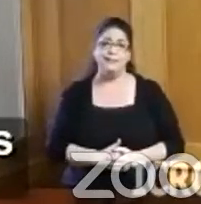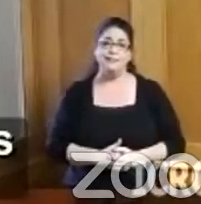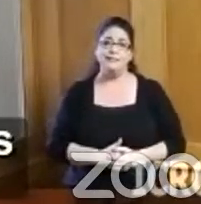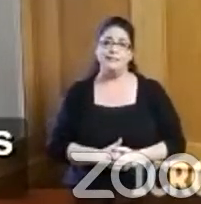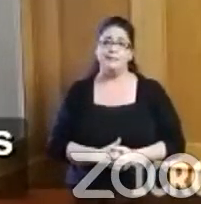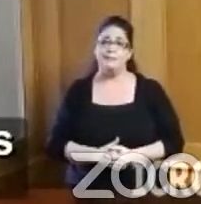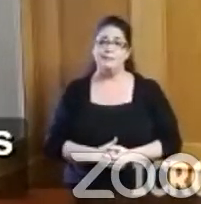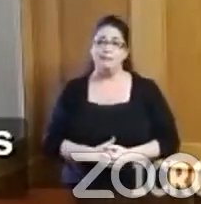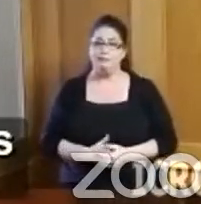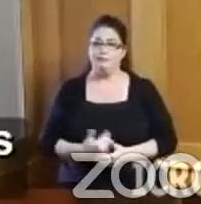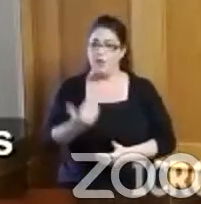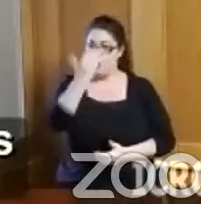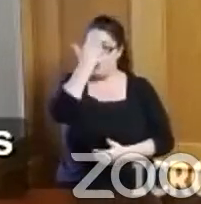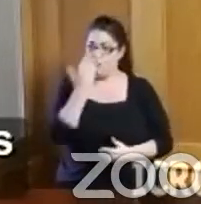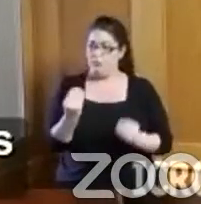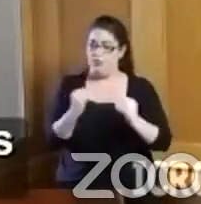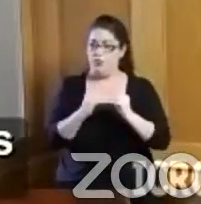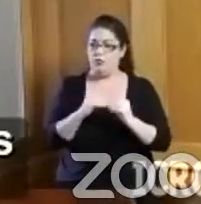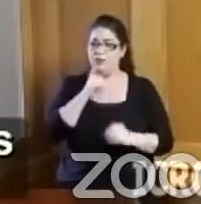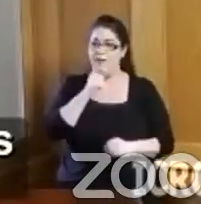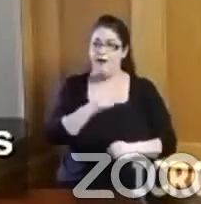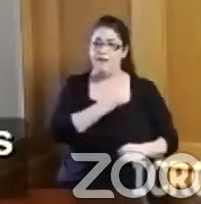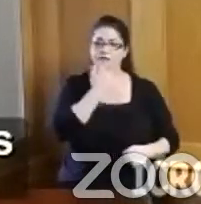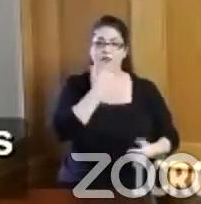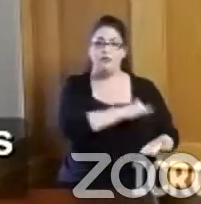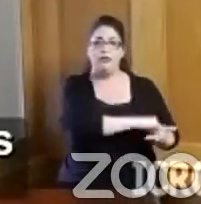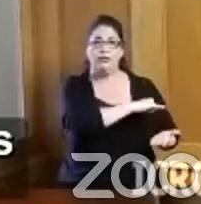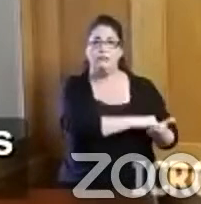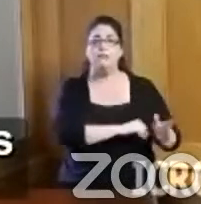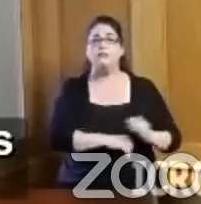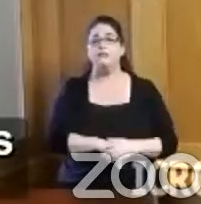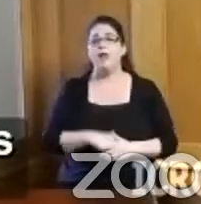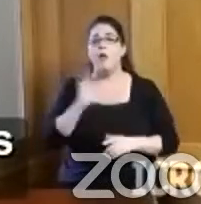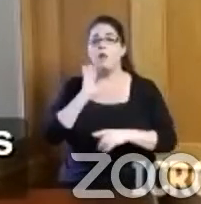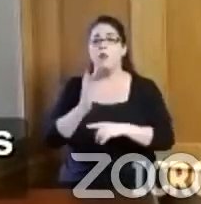much else. I understand I'm going to way run out of time.